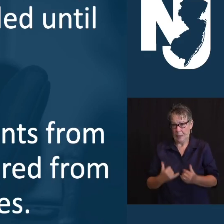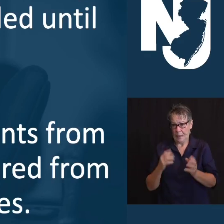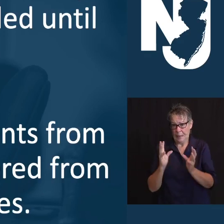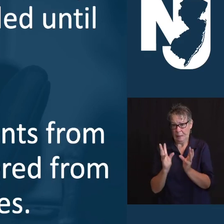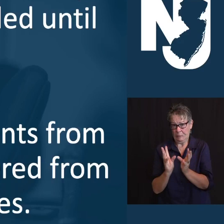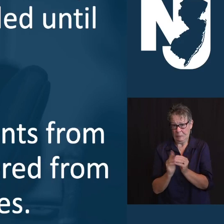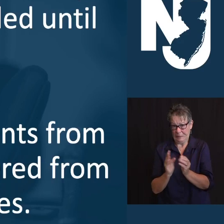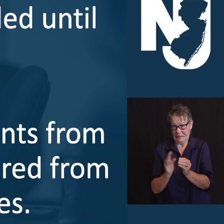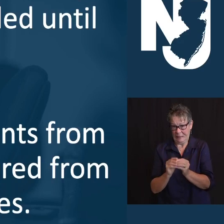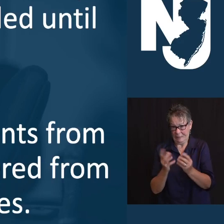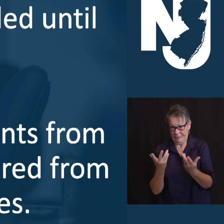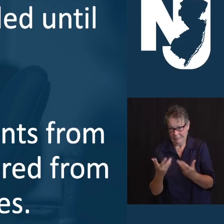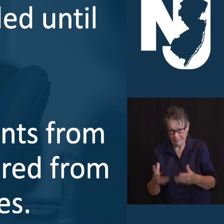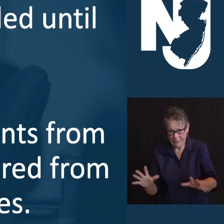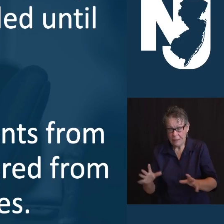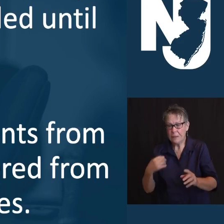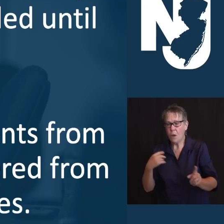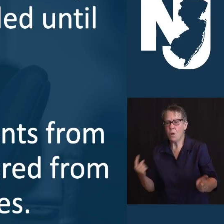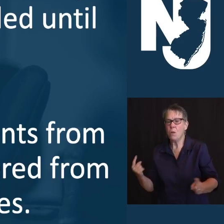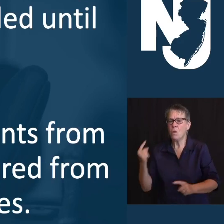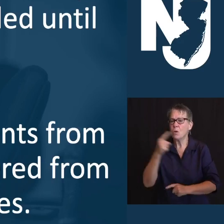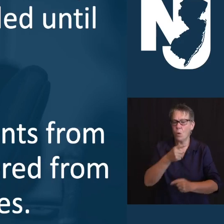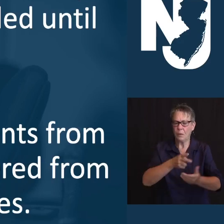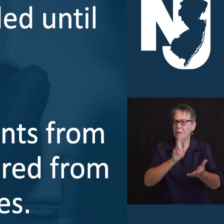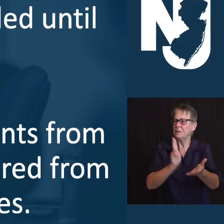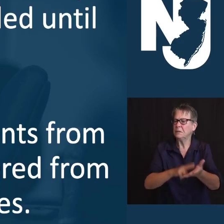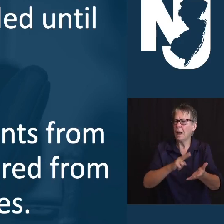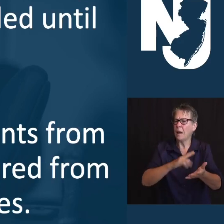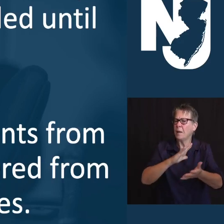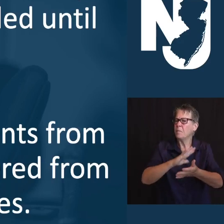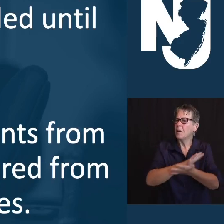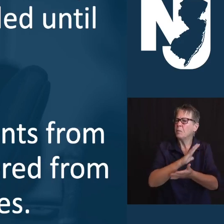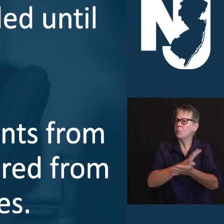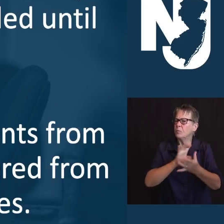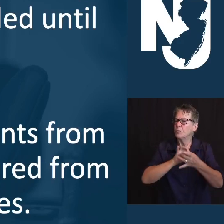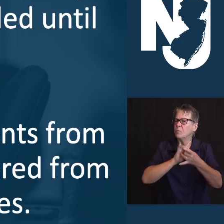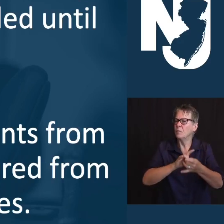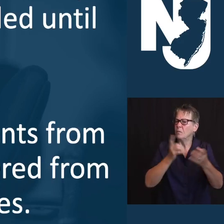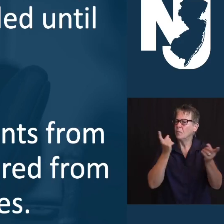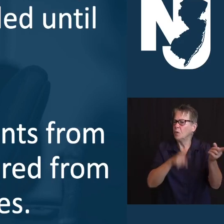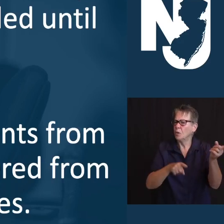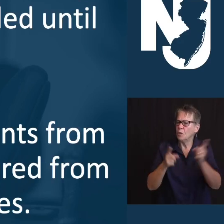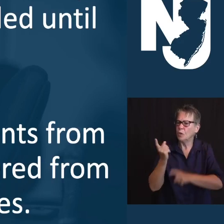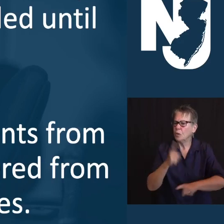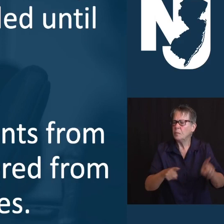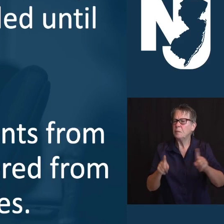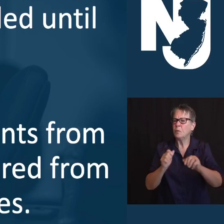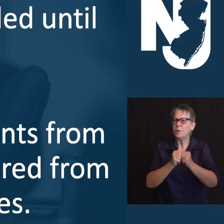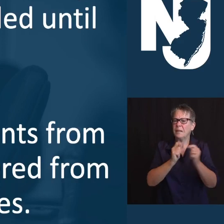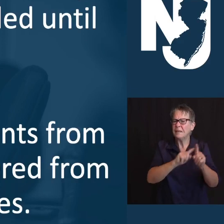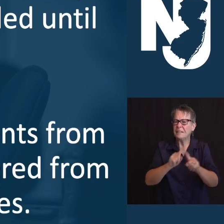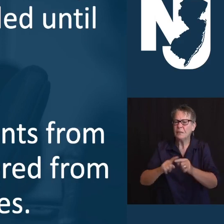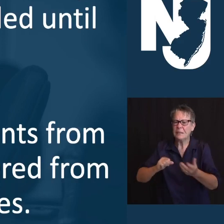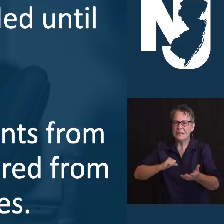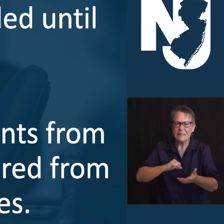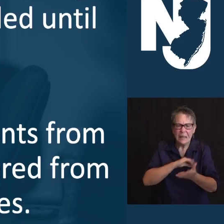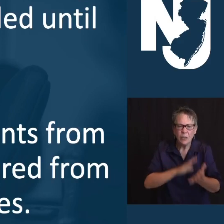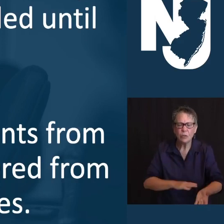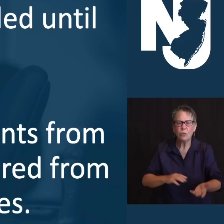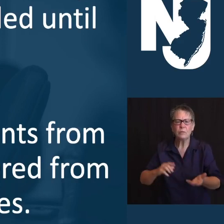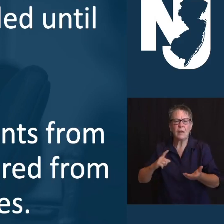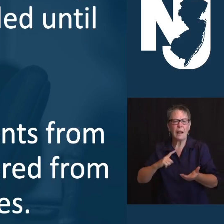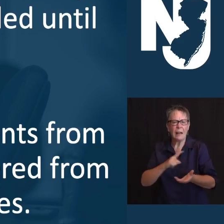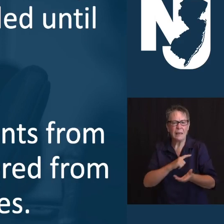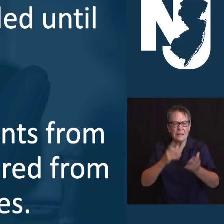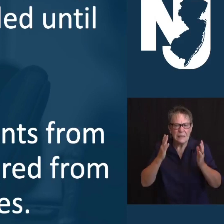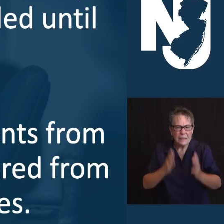in the state, Angela Garrettson of Union County, freeholder, who raised this issue with me a month or 6 weeks ago. I'm going to sign the